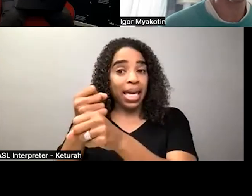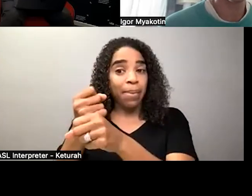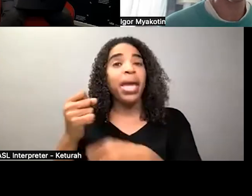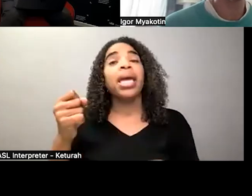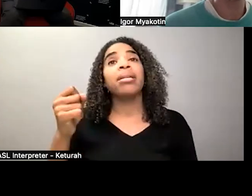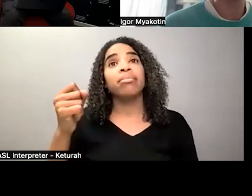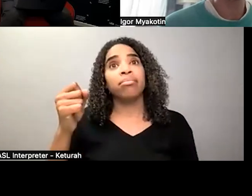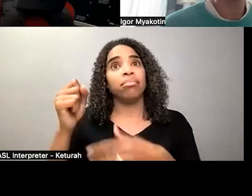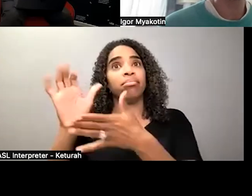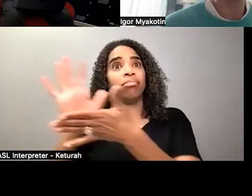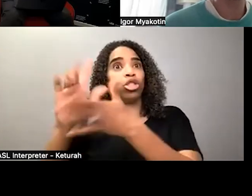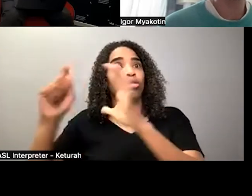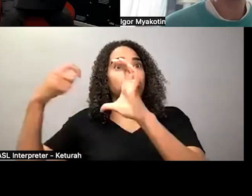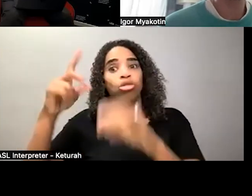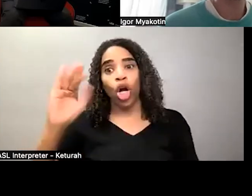custody